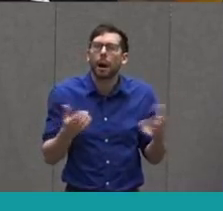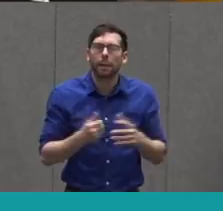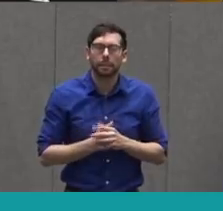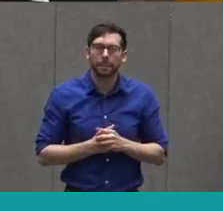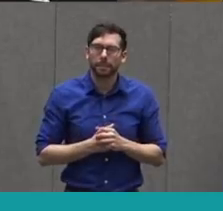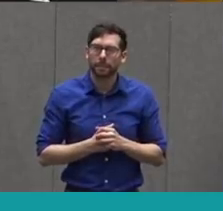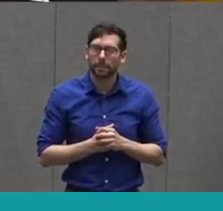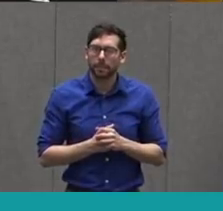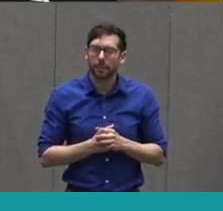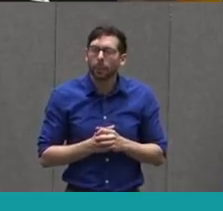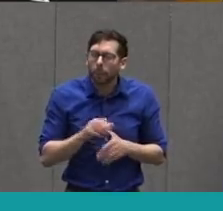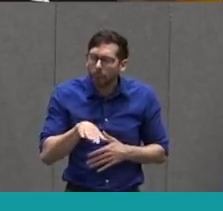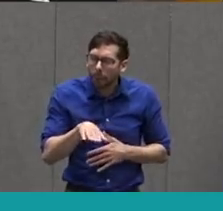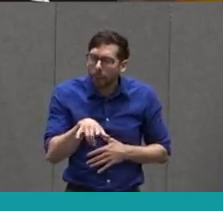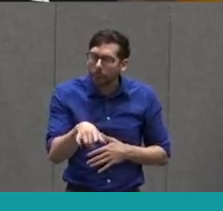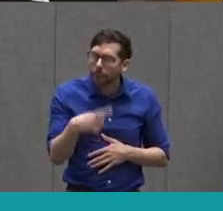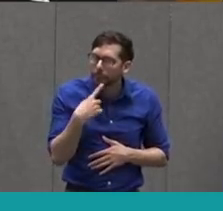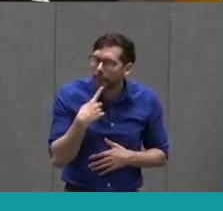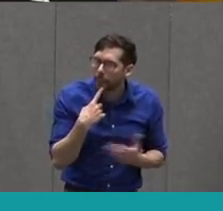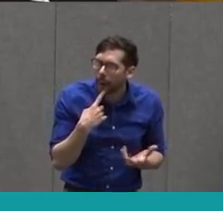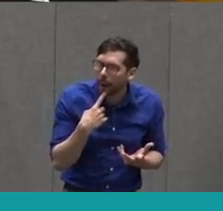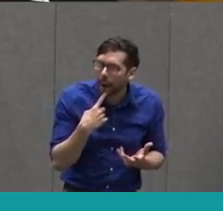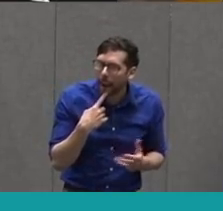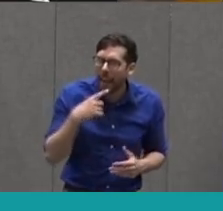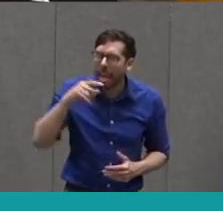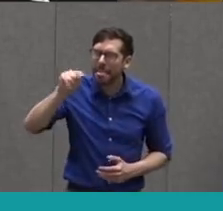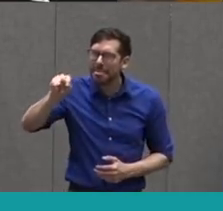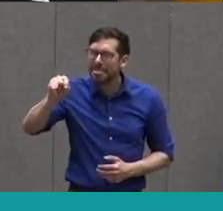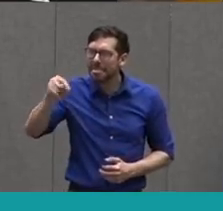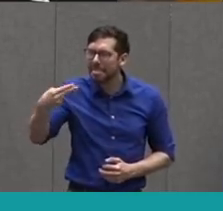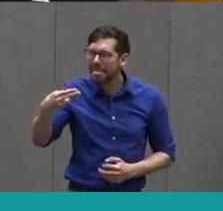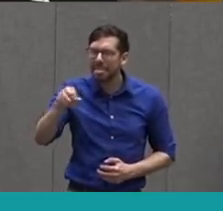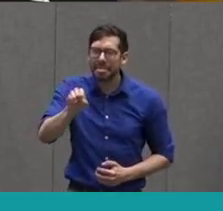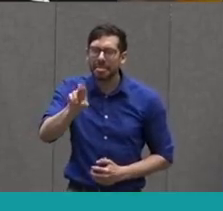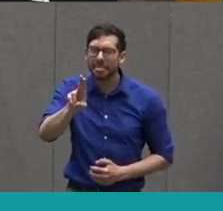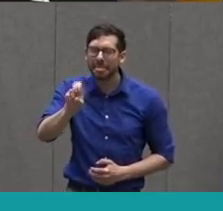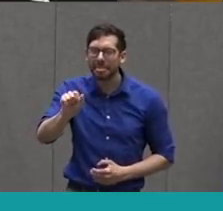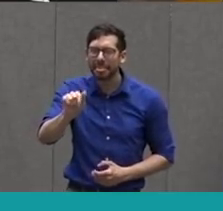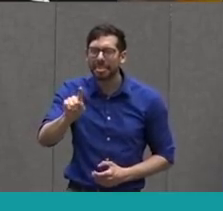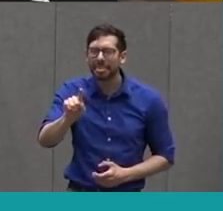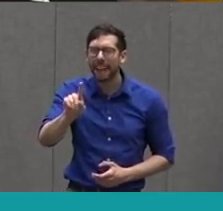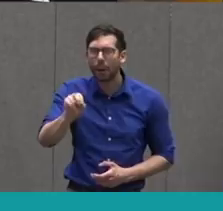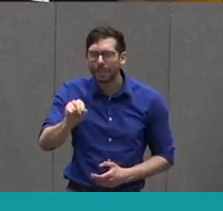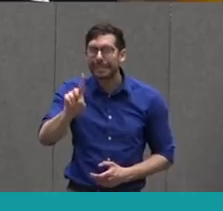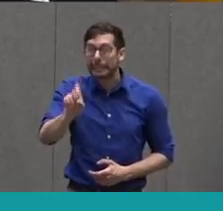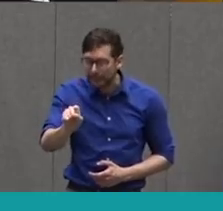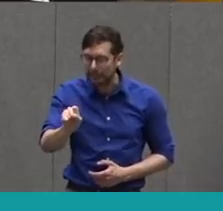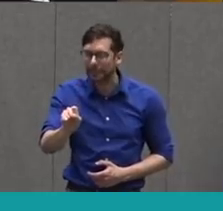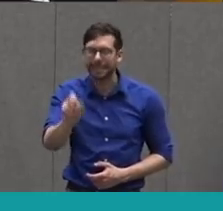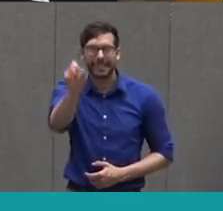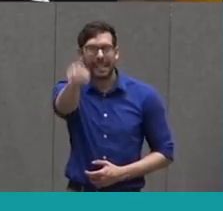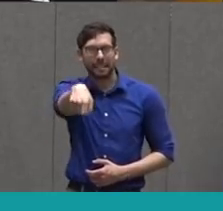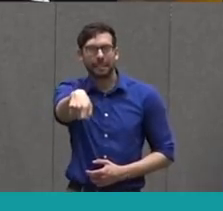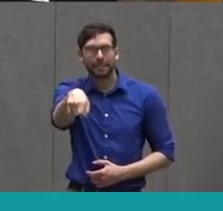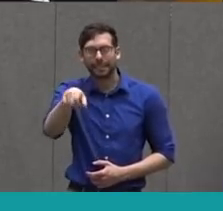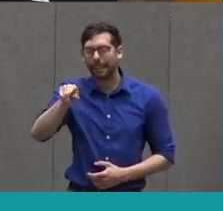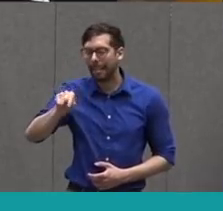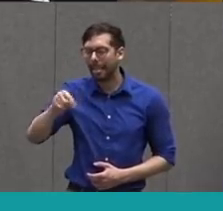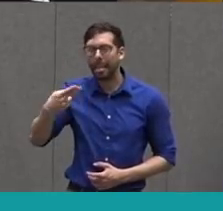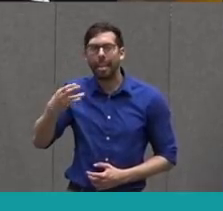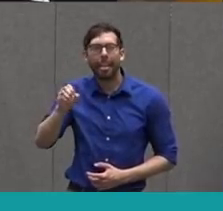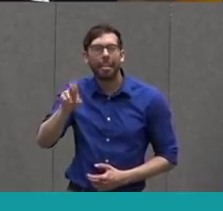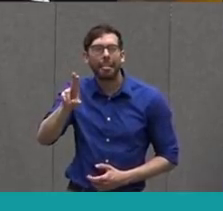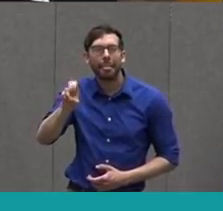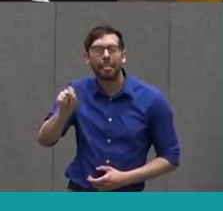Did you say a thousands column? Oh, you would be absolutely correct in that it would have a